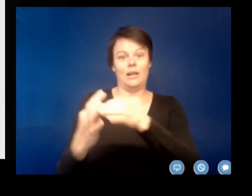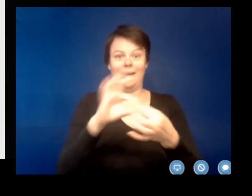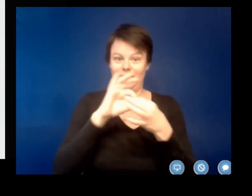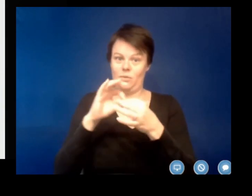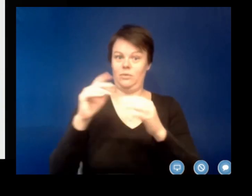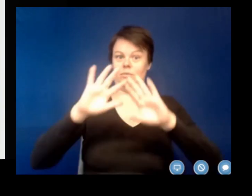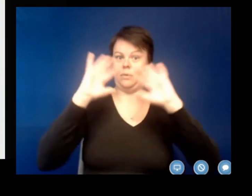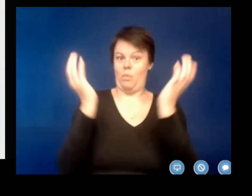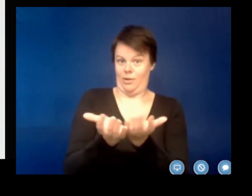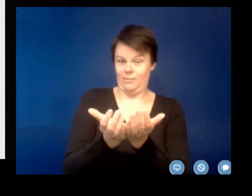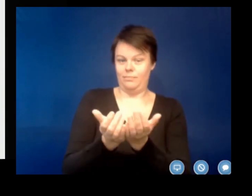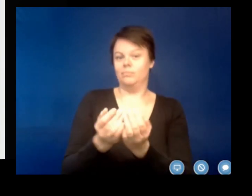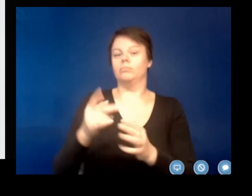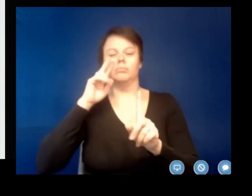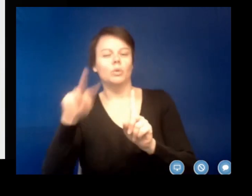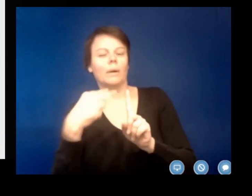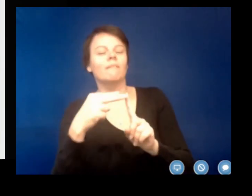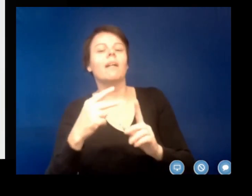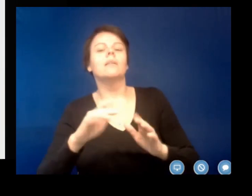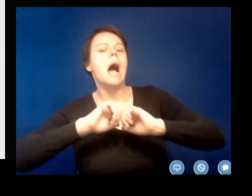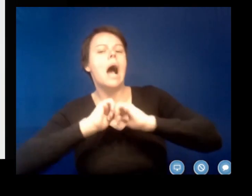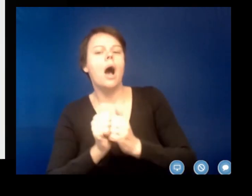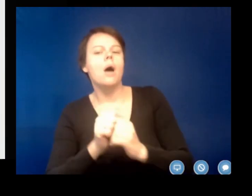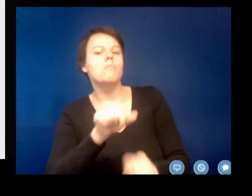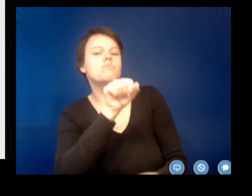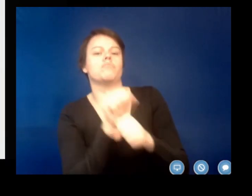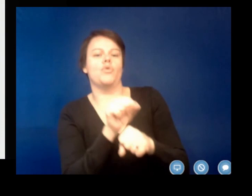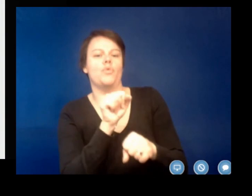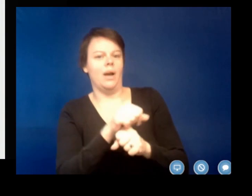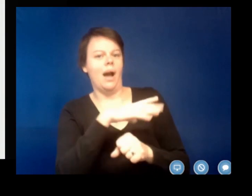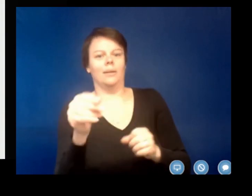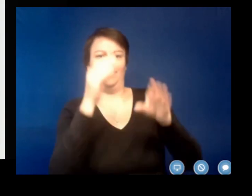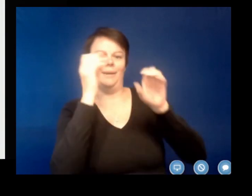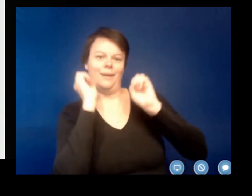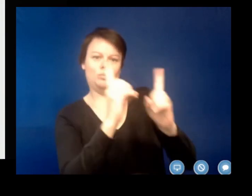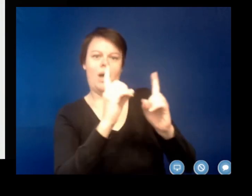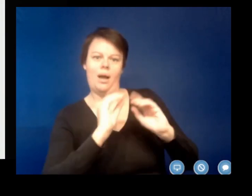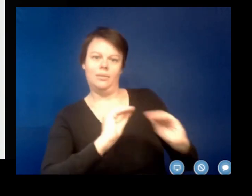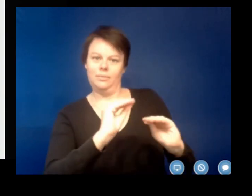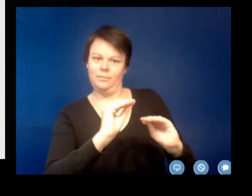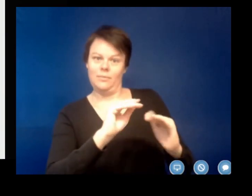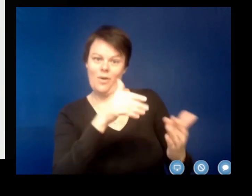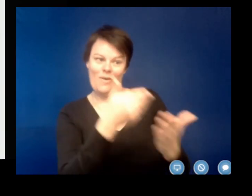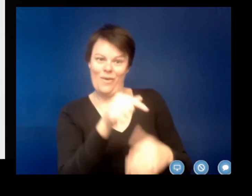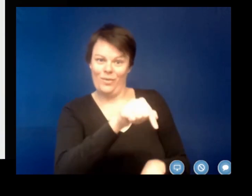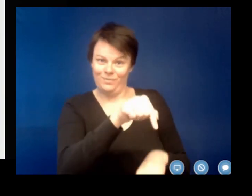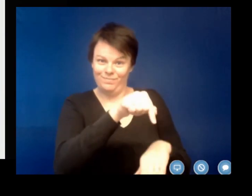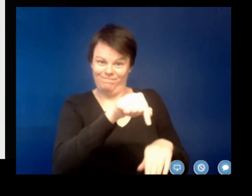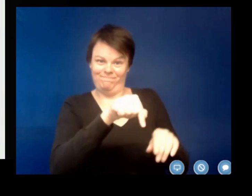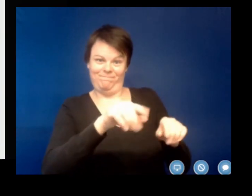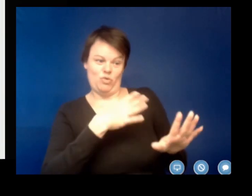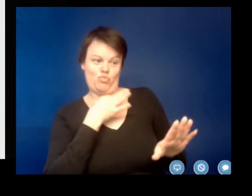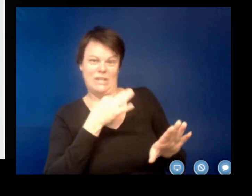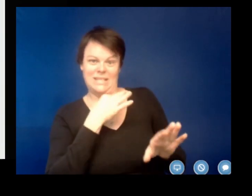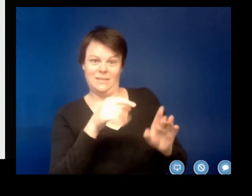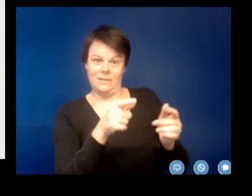to deal with these risks, I think we have to have in mind that people have to learn